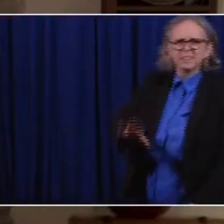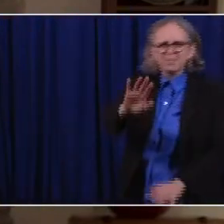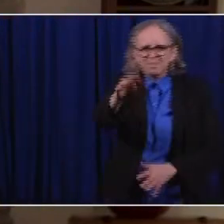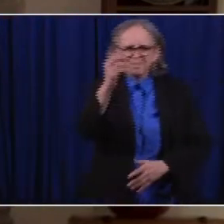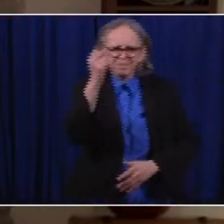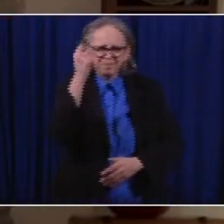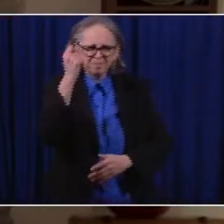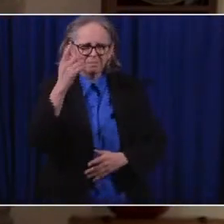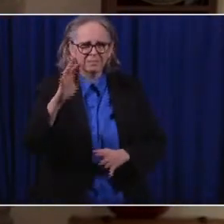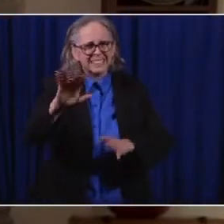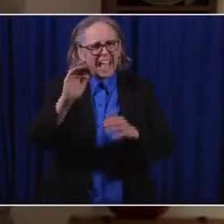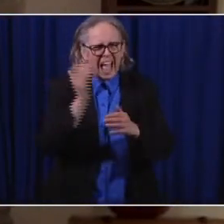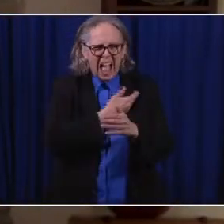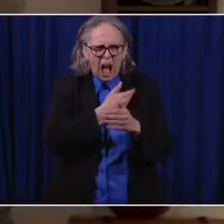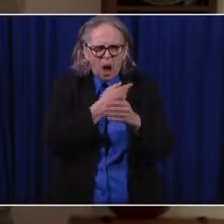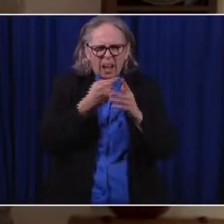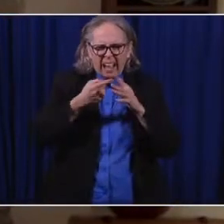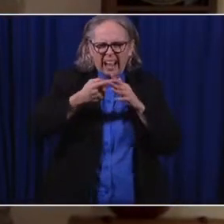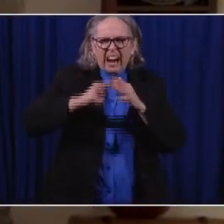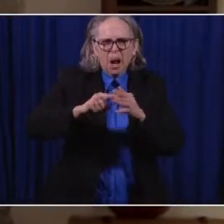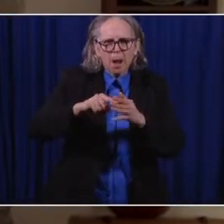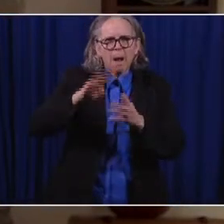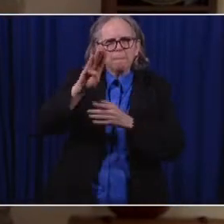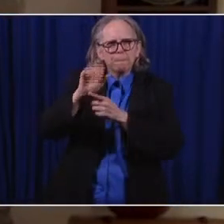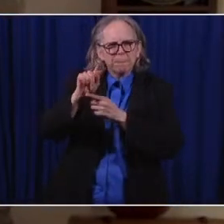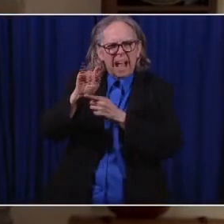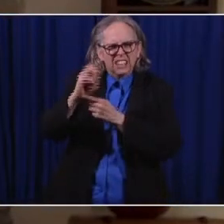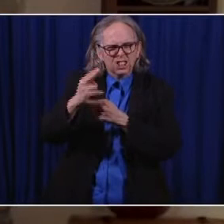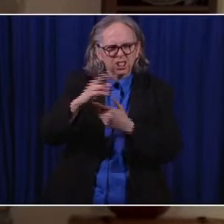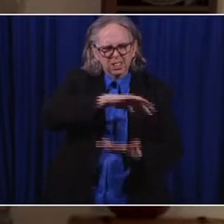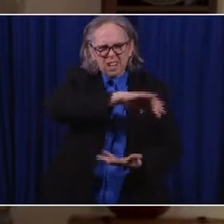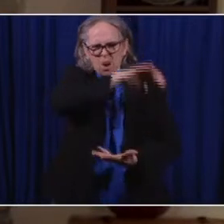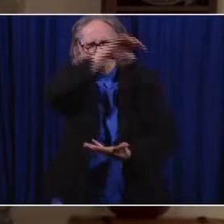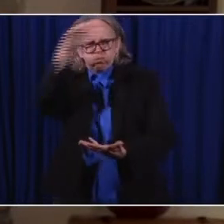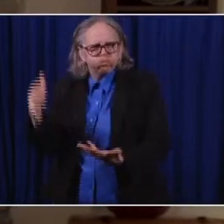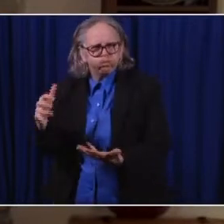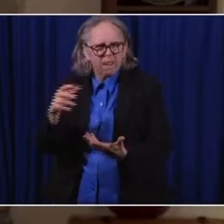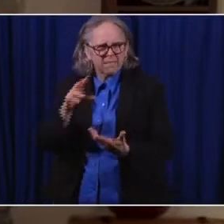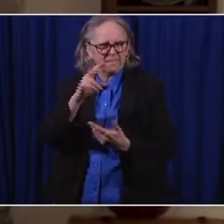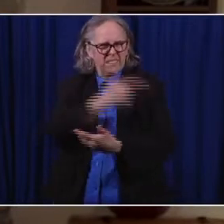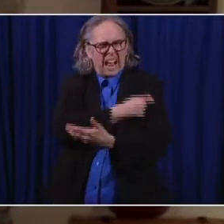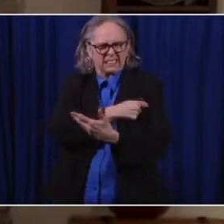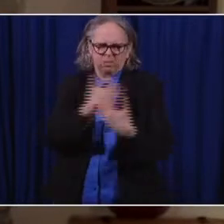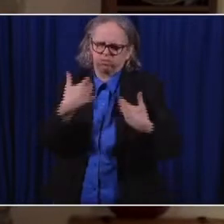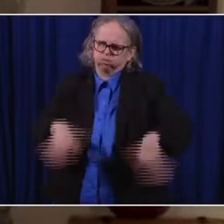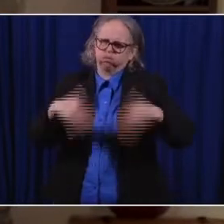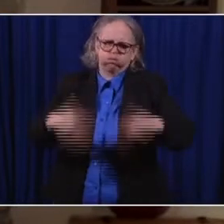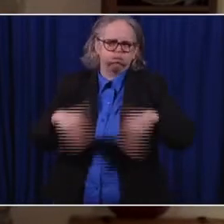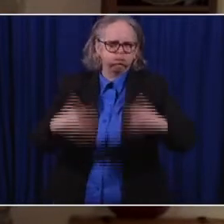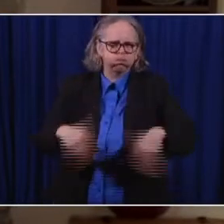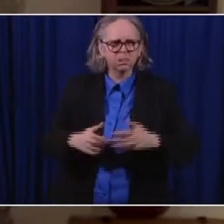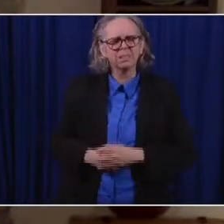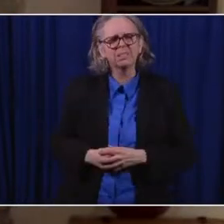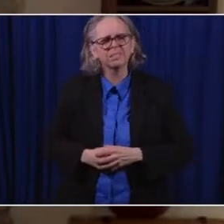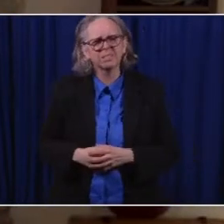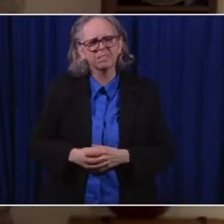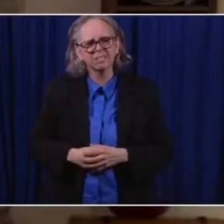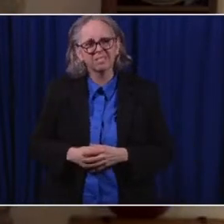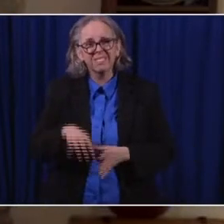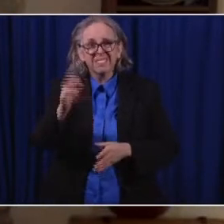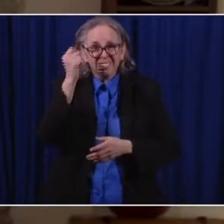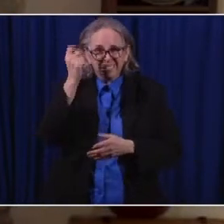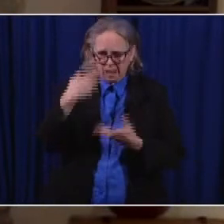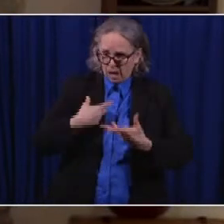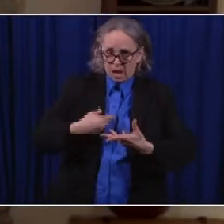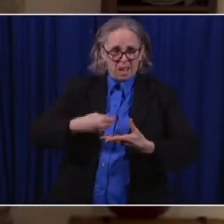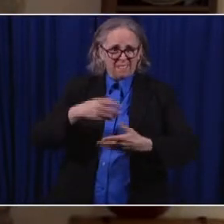doses. I believe these hospitals, at least the ones I've specifically talked to about this, have said they will get the people